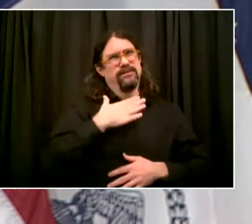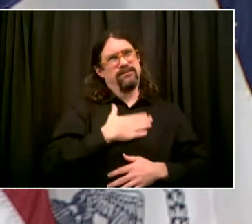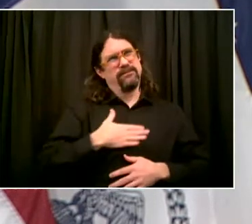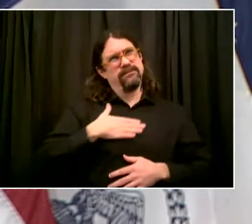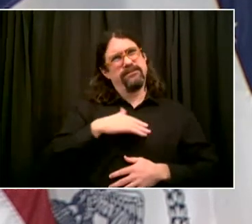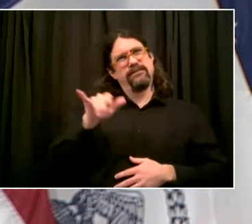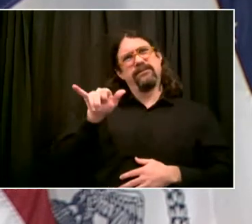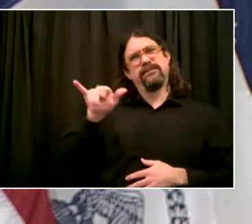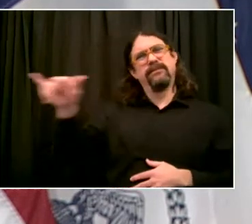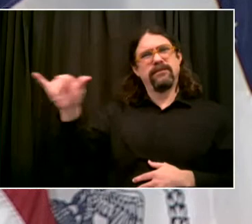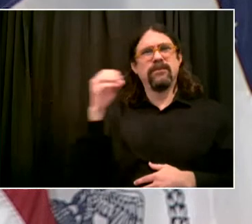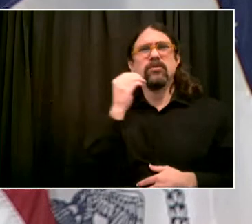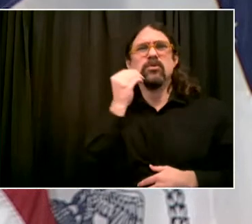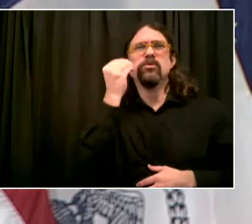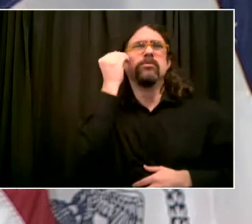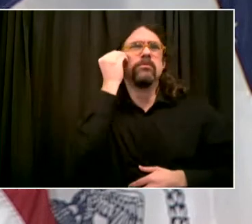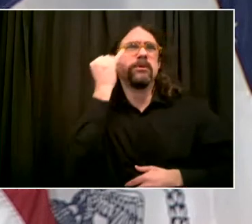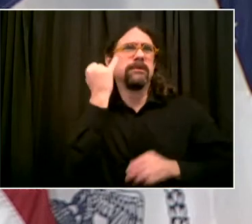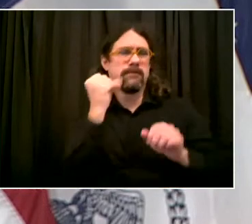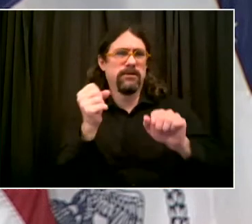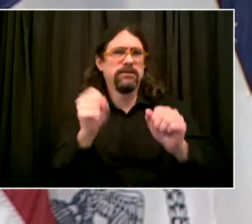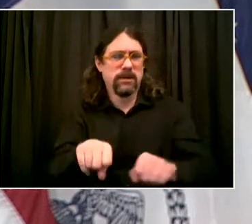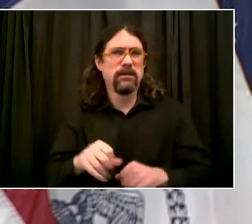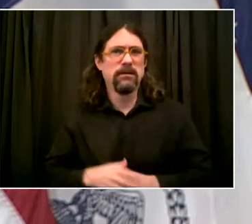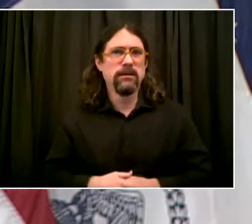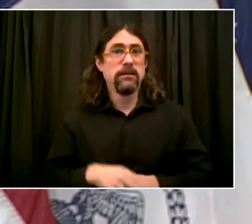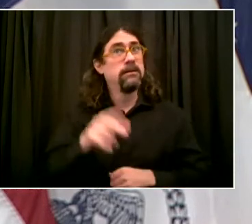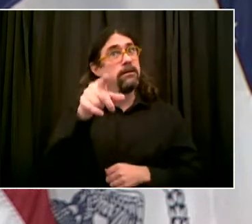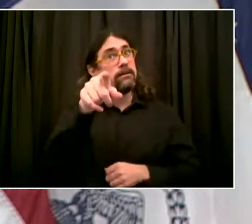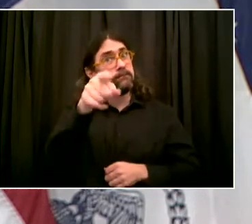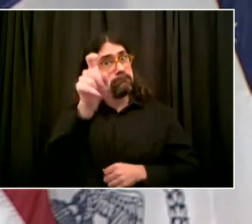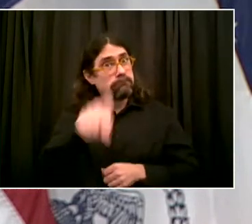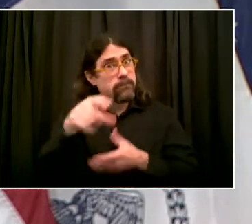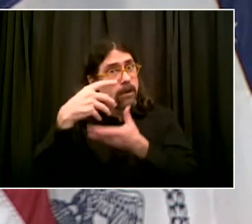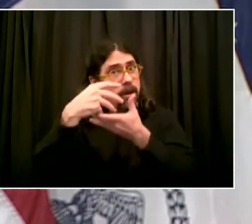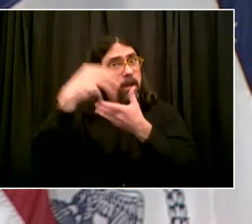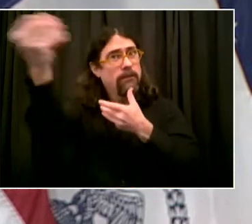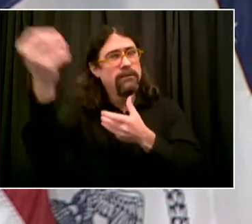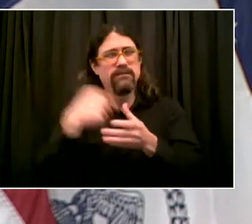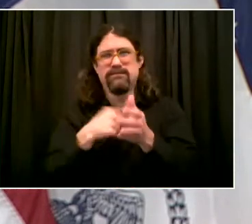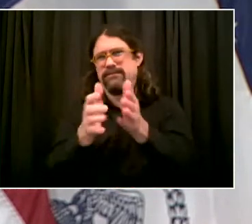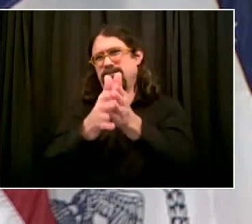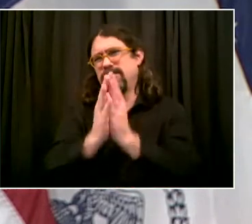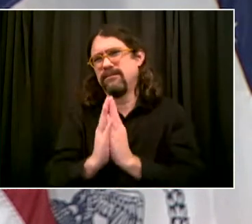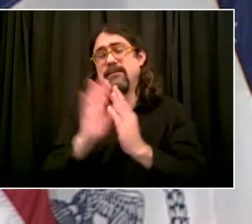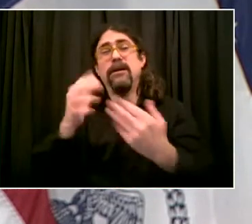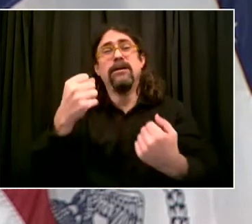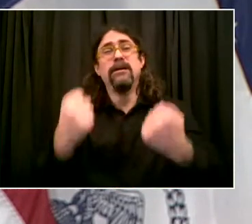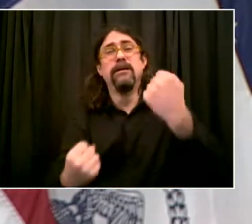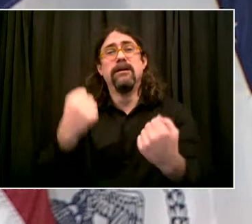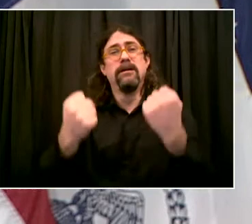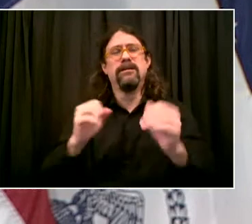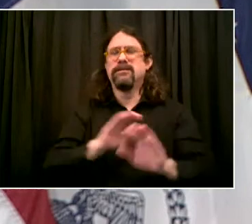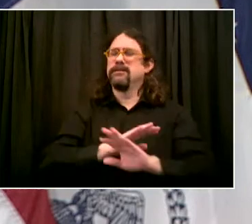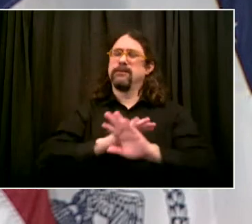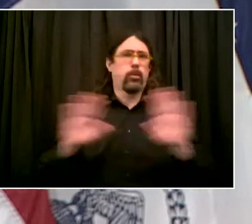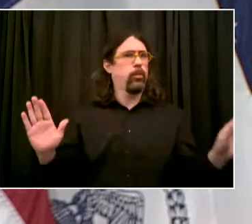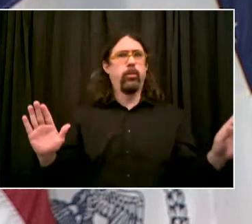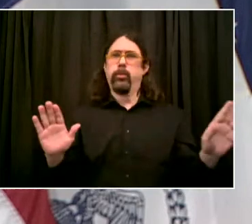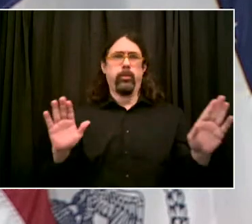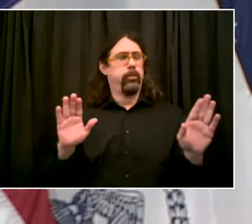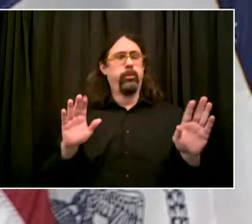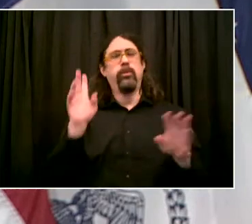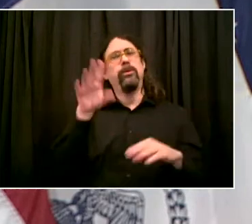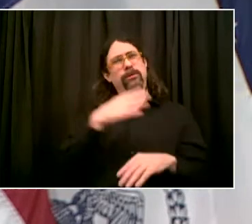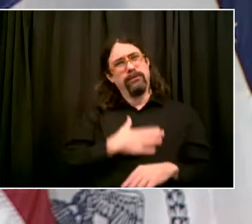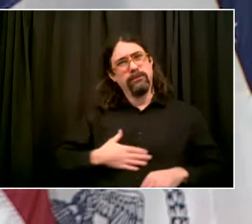stay out of your car. We have a real challenge on the roads, on the sidewalks on Monday. So putting everyone on alert, please